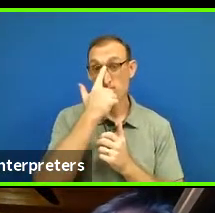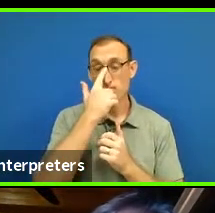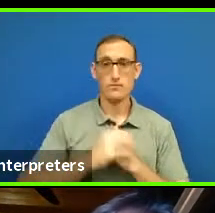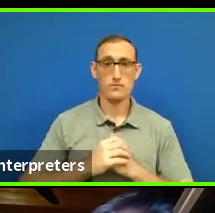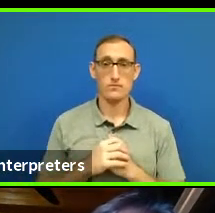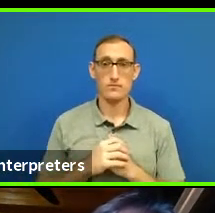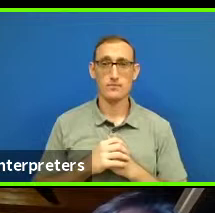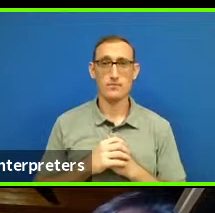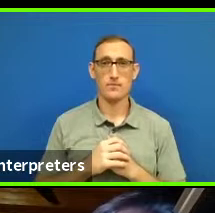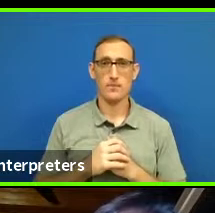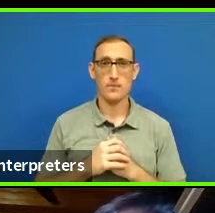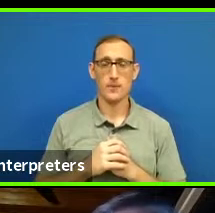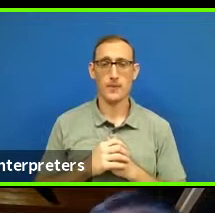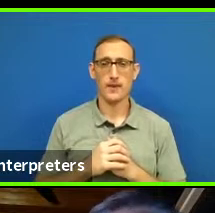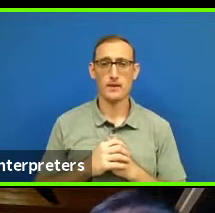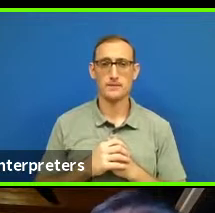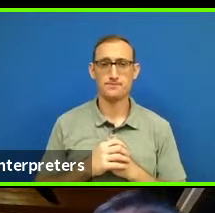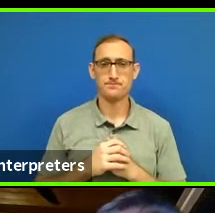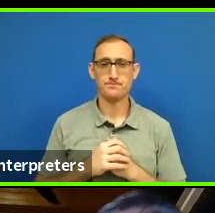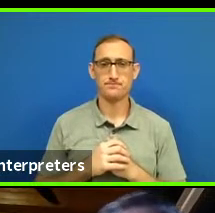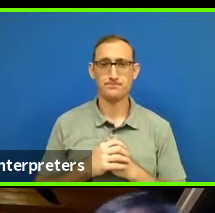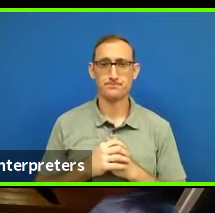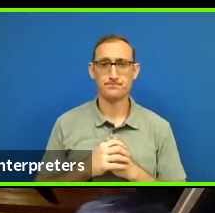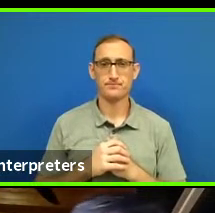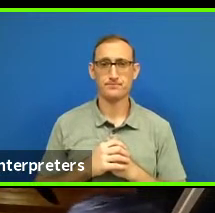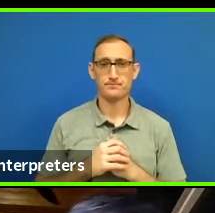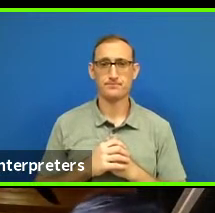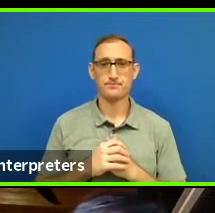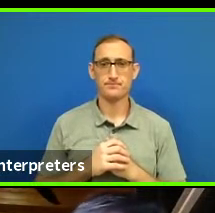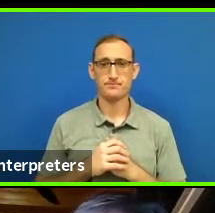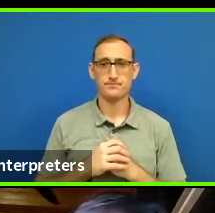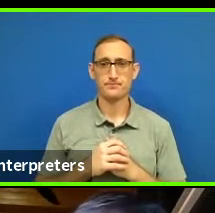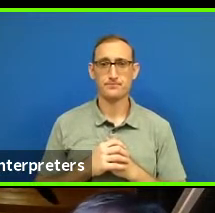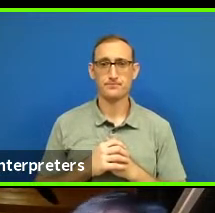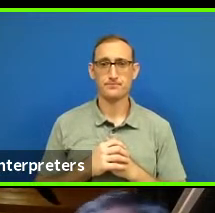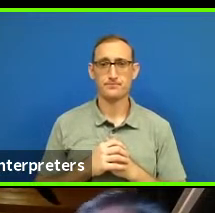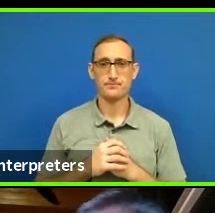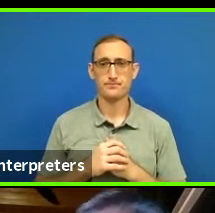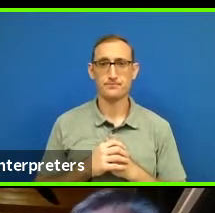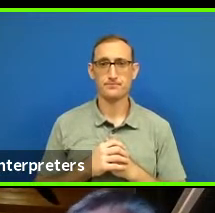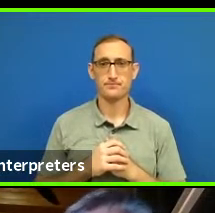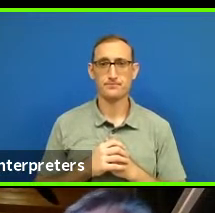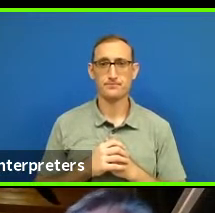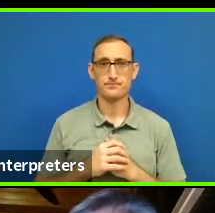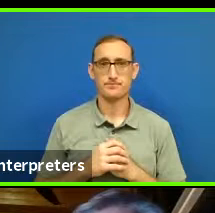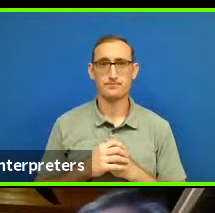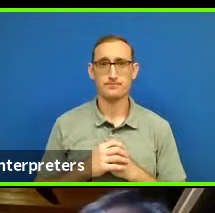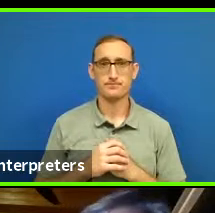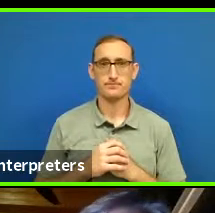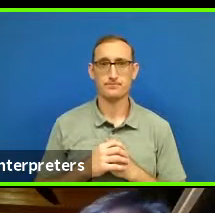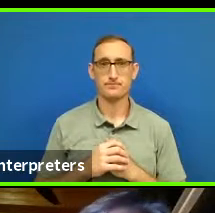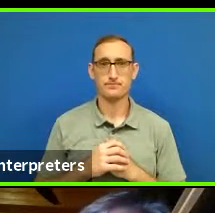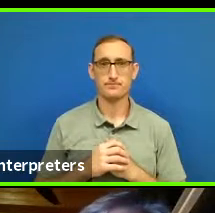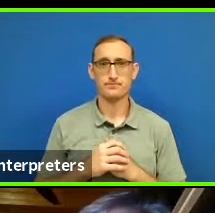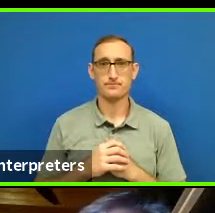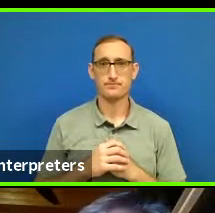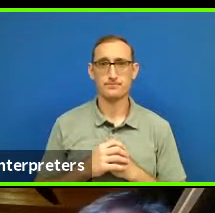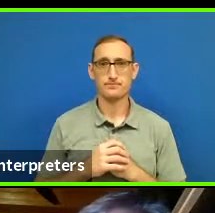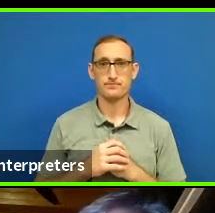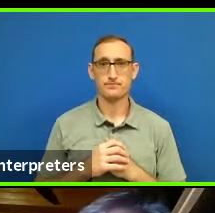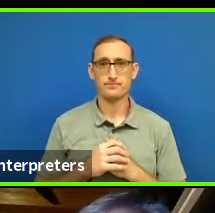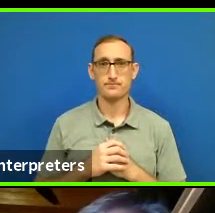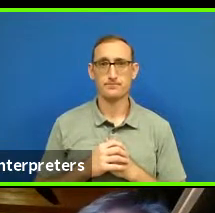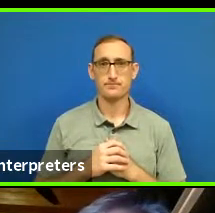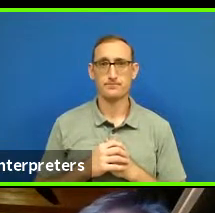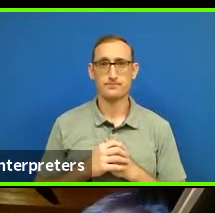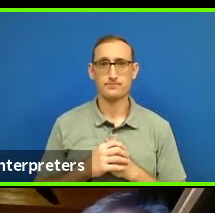And certainly feel free to share. We'll start trying to pull this information together. We may actually reach out to